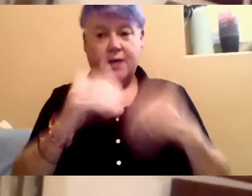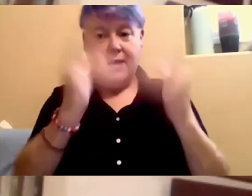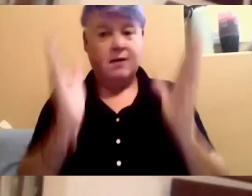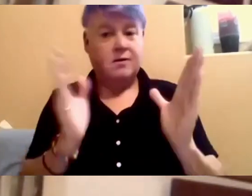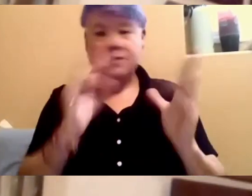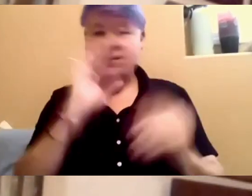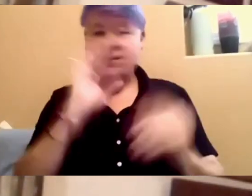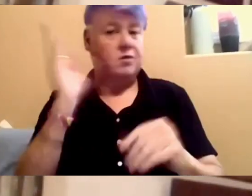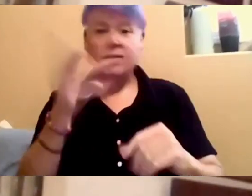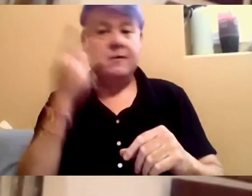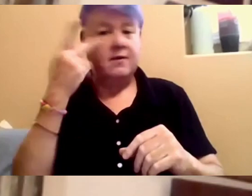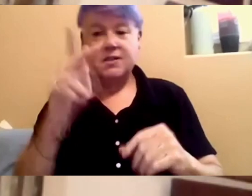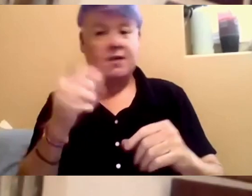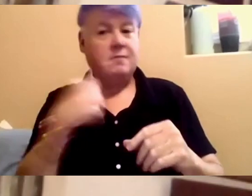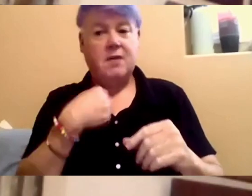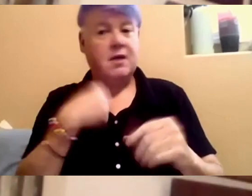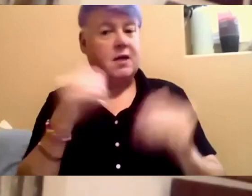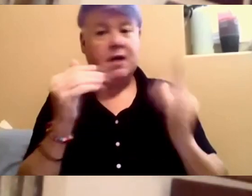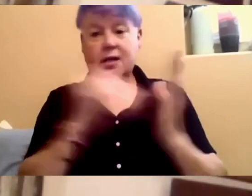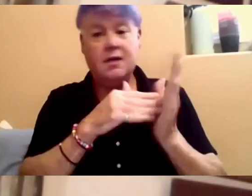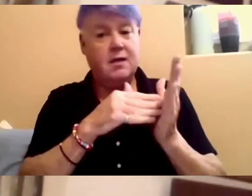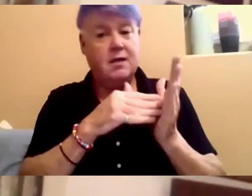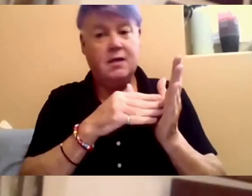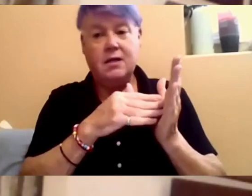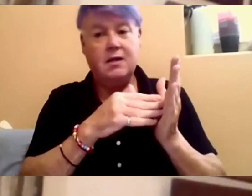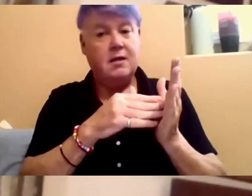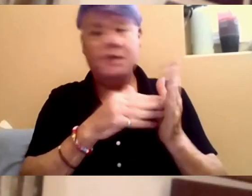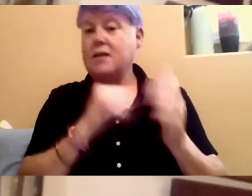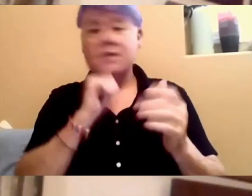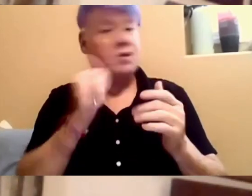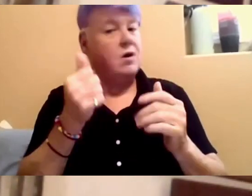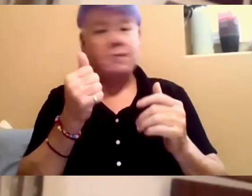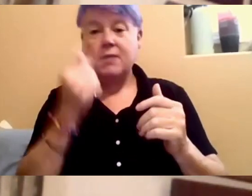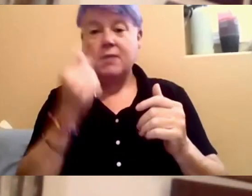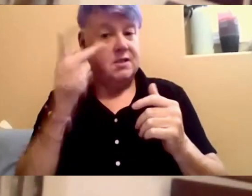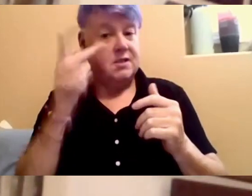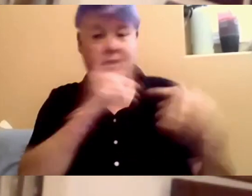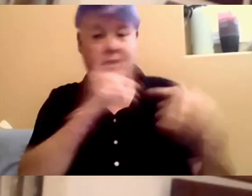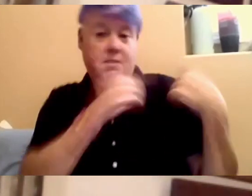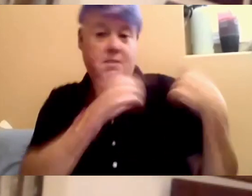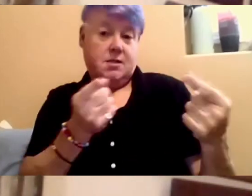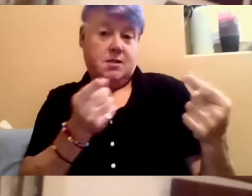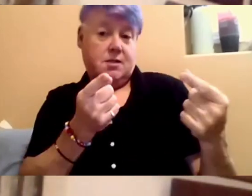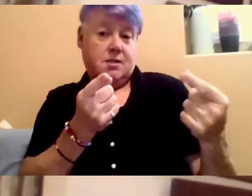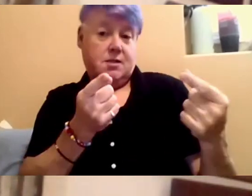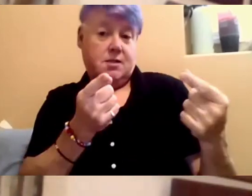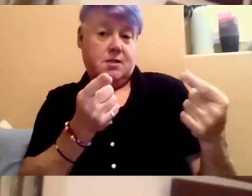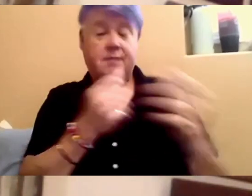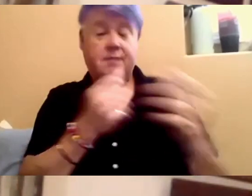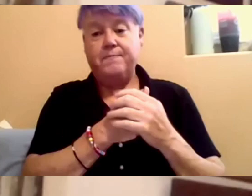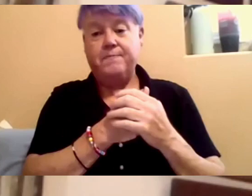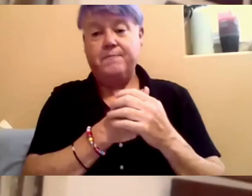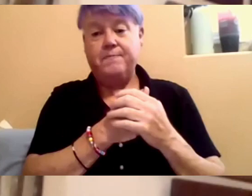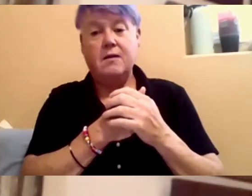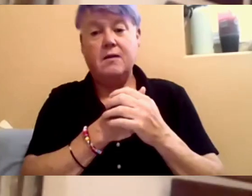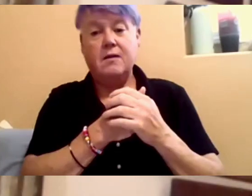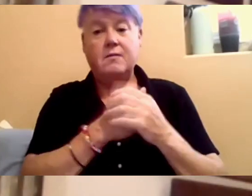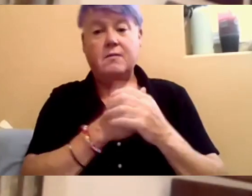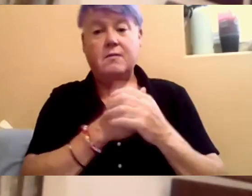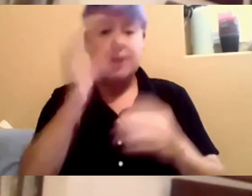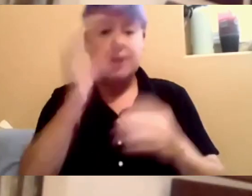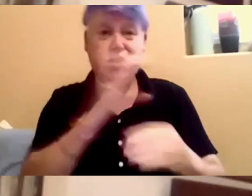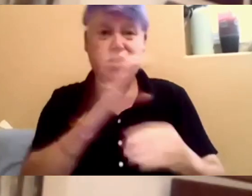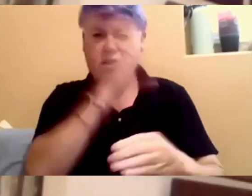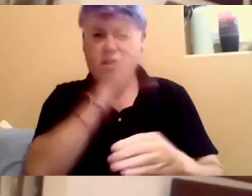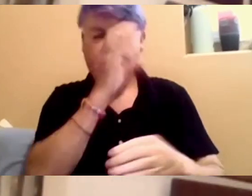me again," and has not been seen since. And there's been an extensive police search and